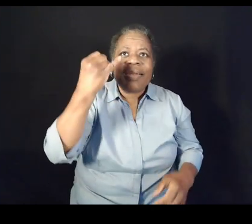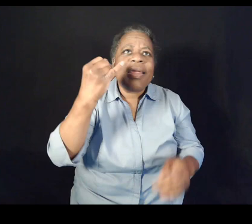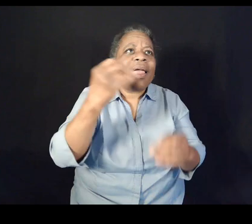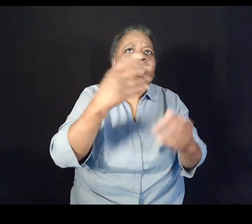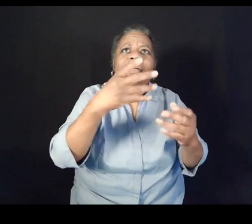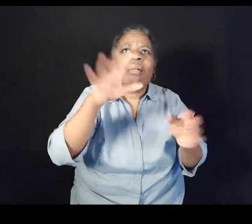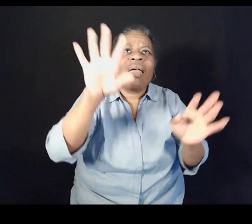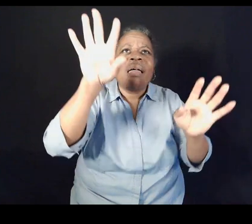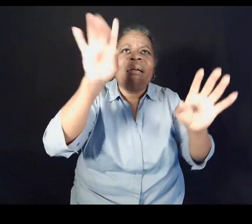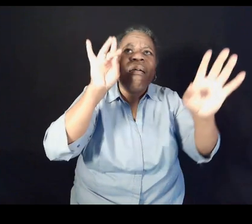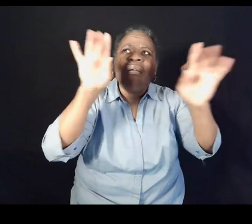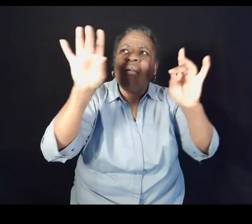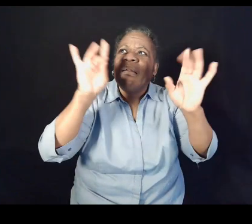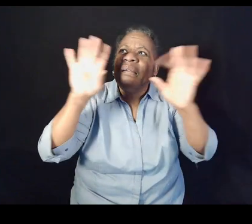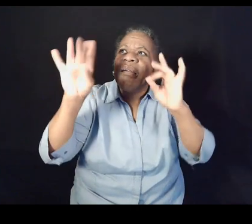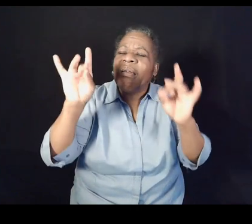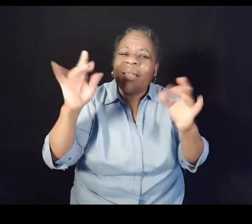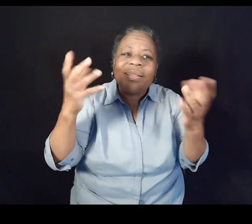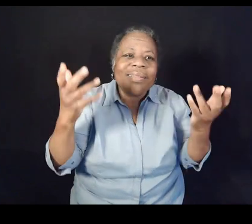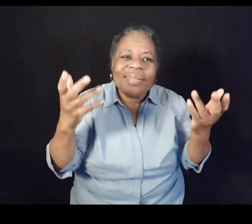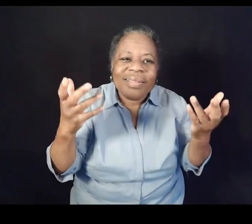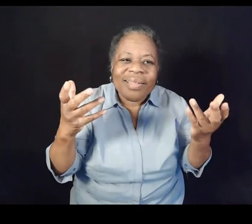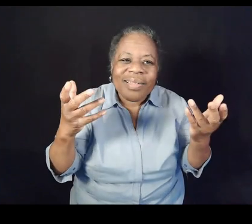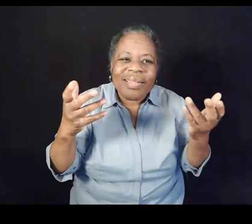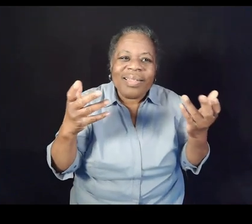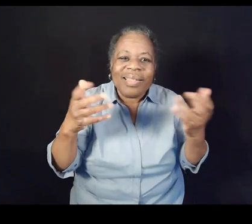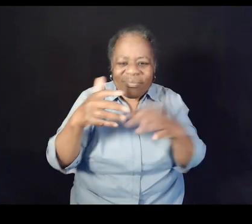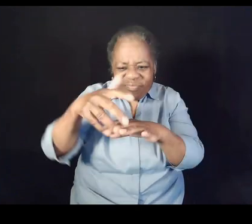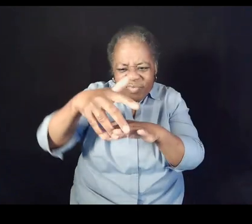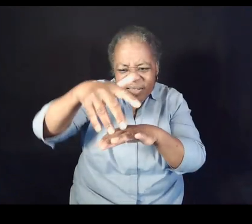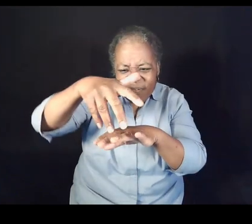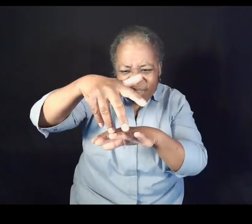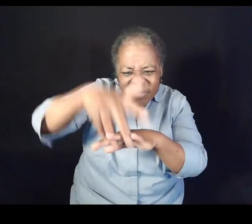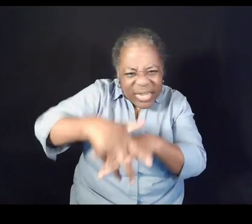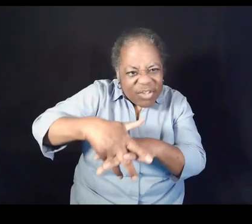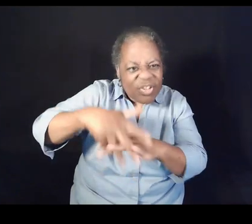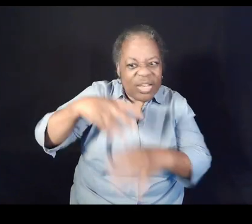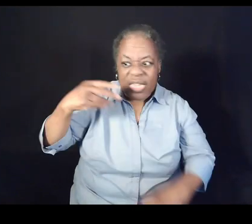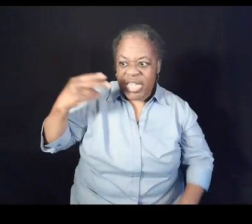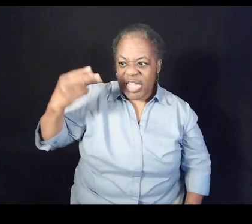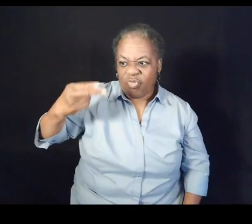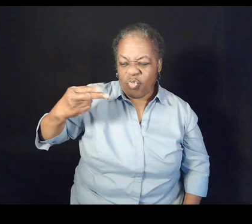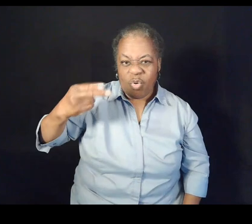air. It's grounded in historical realities,